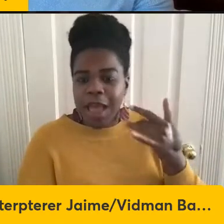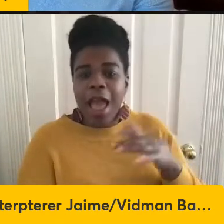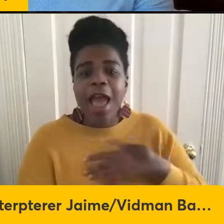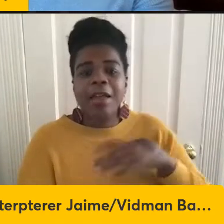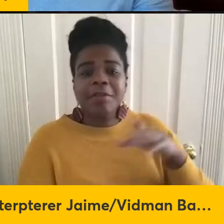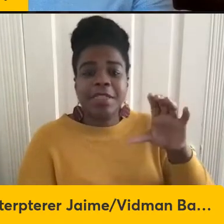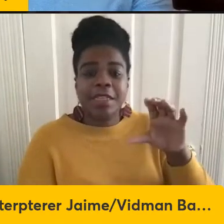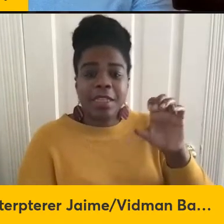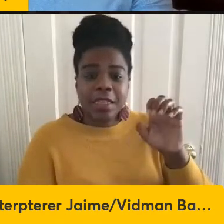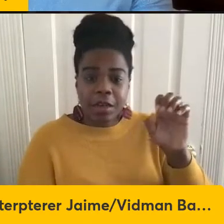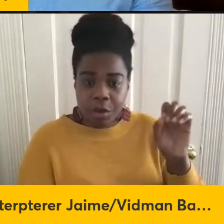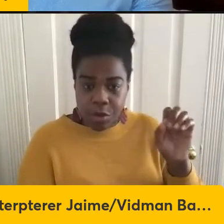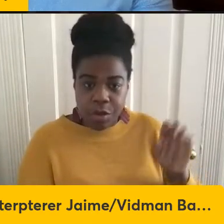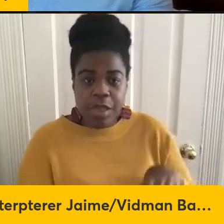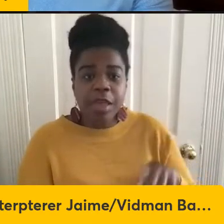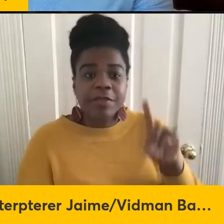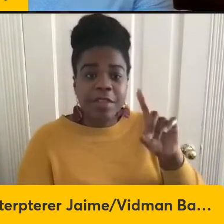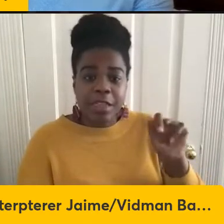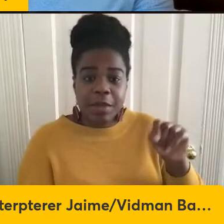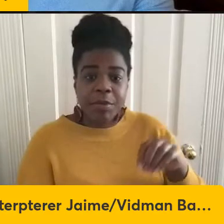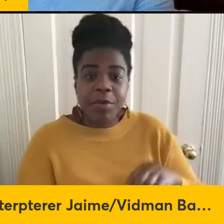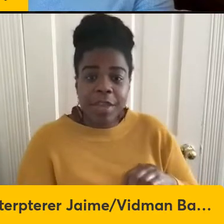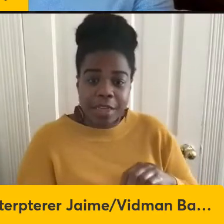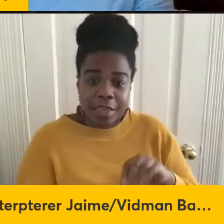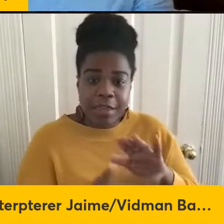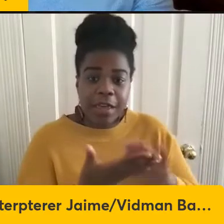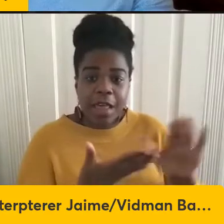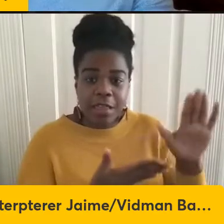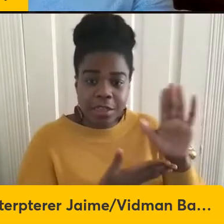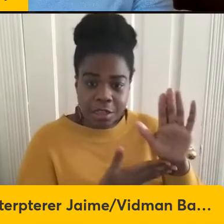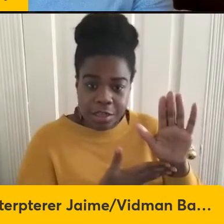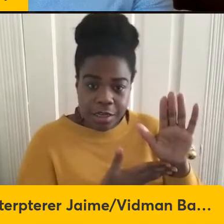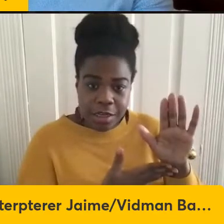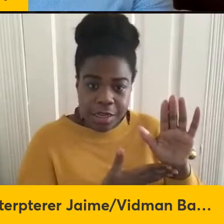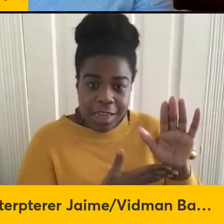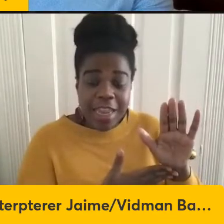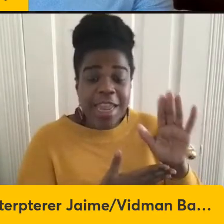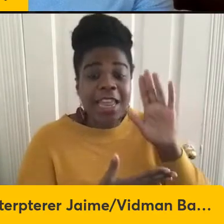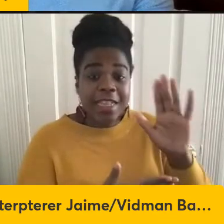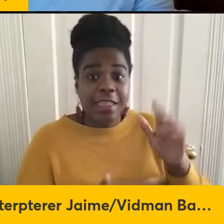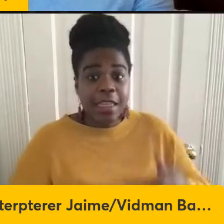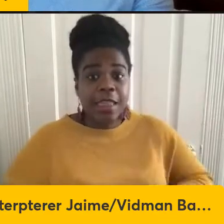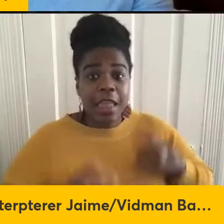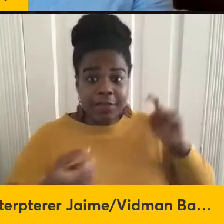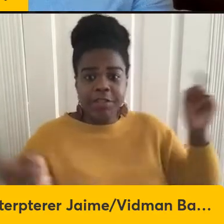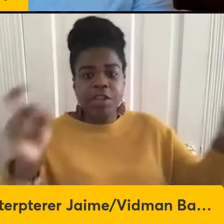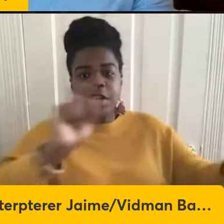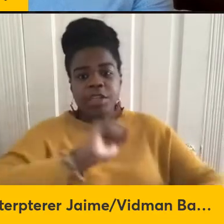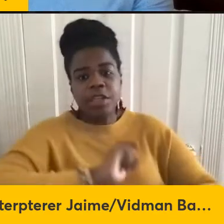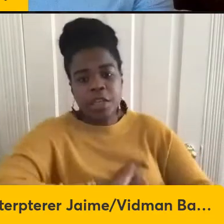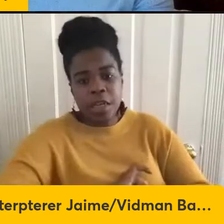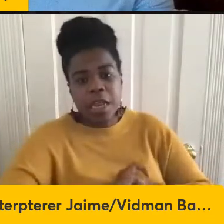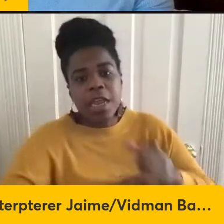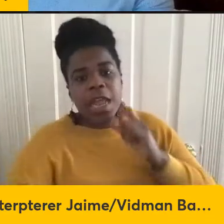Ed, because being disabled is one of the most life-changing things, and we don't talk